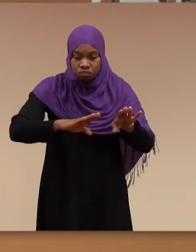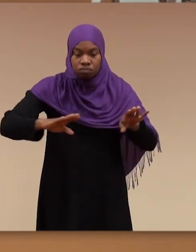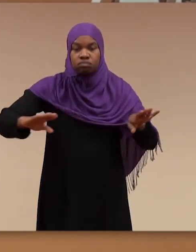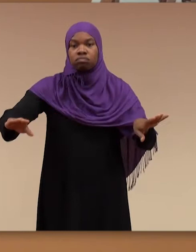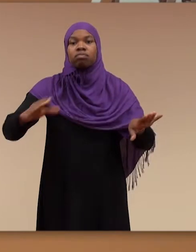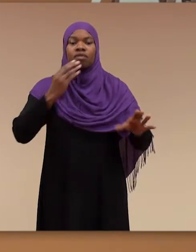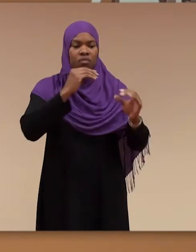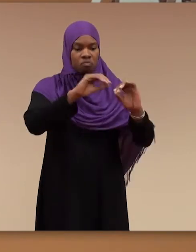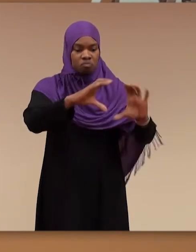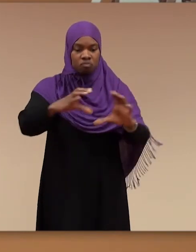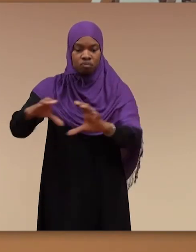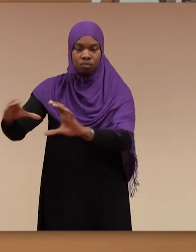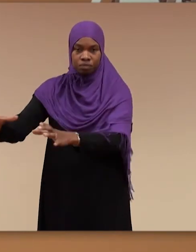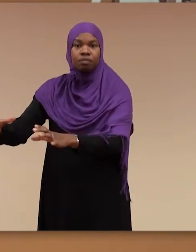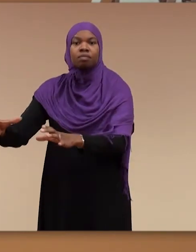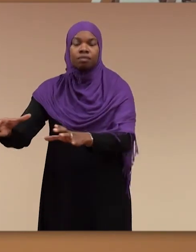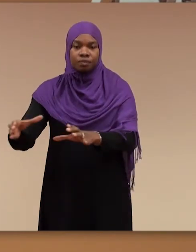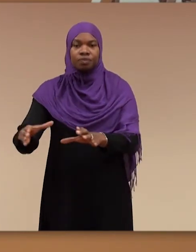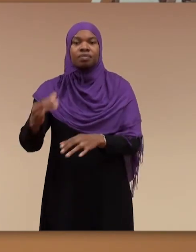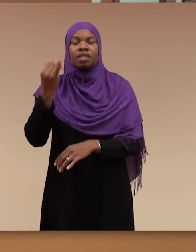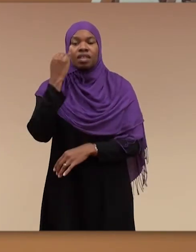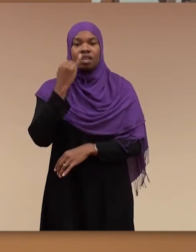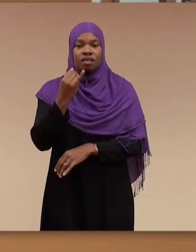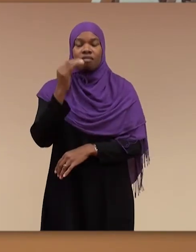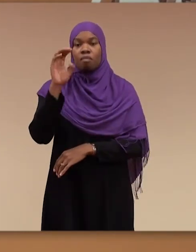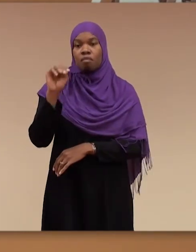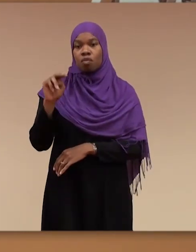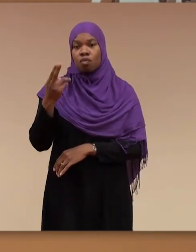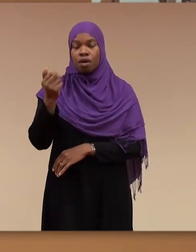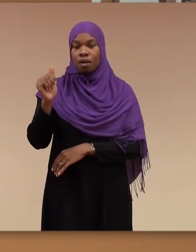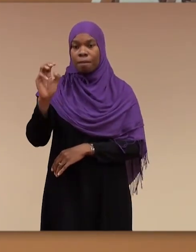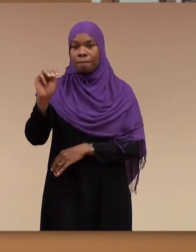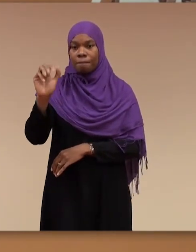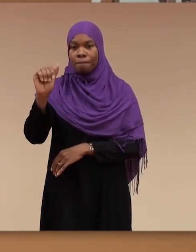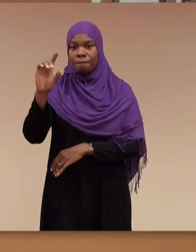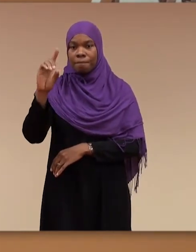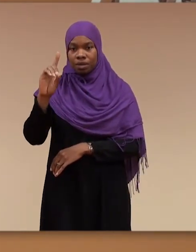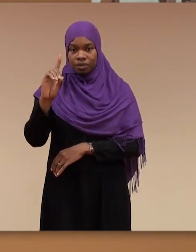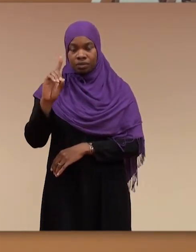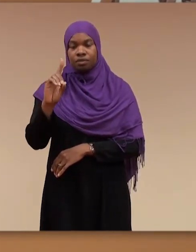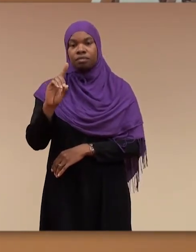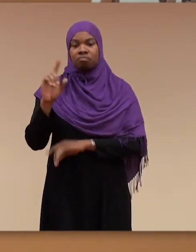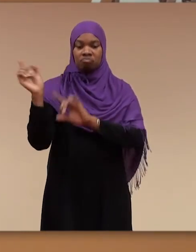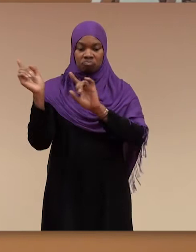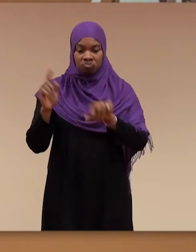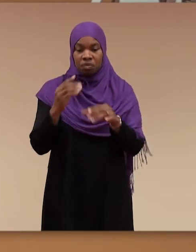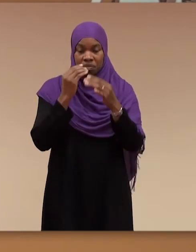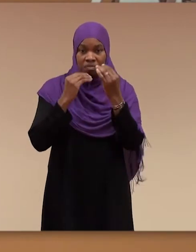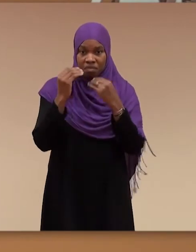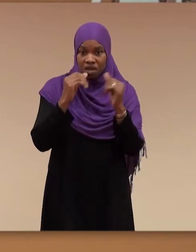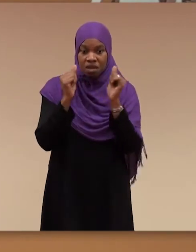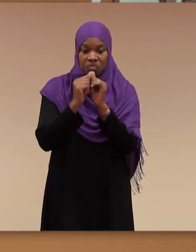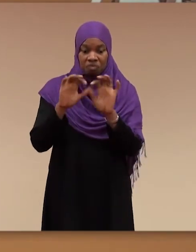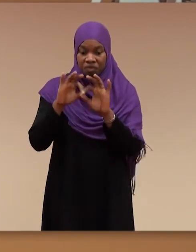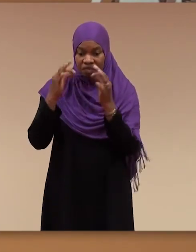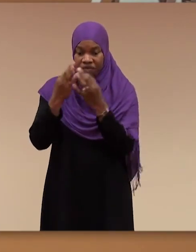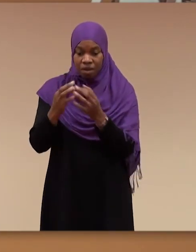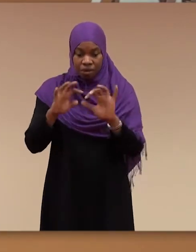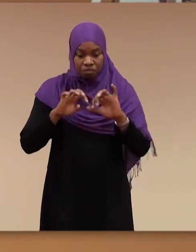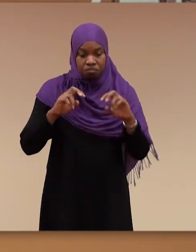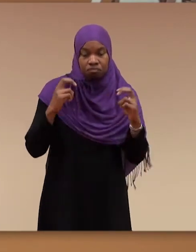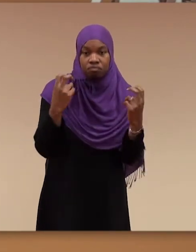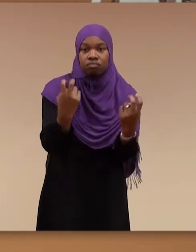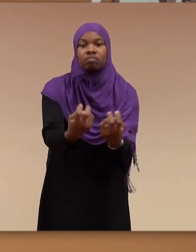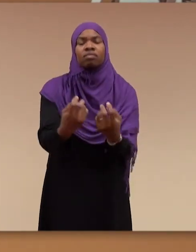hungry. So there was a lot of blessing from the presence of Muhammad sallallahu alaihi wasallam in the